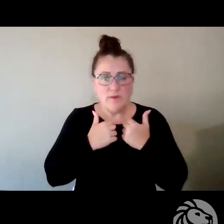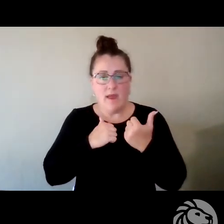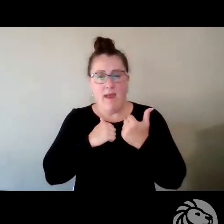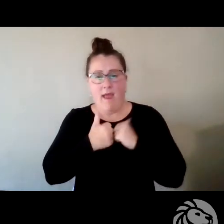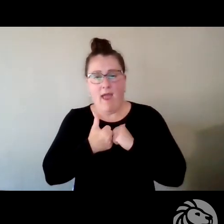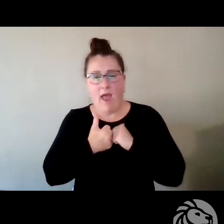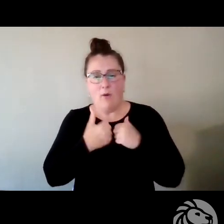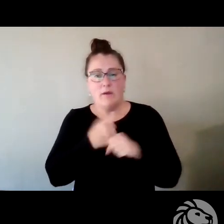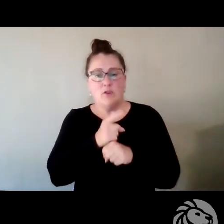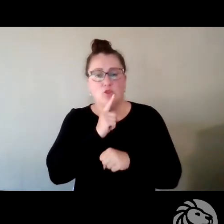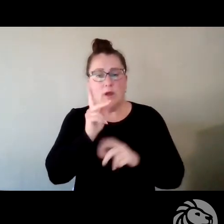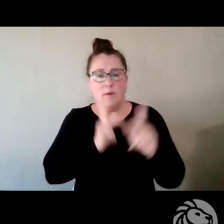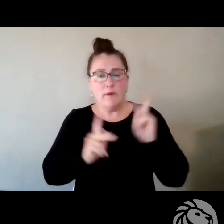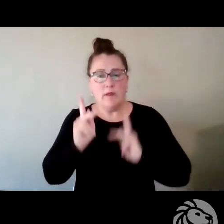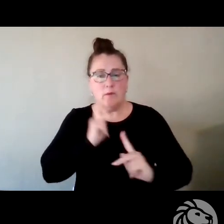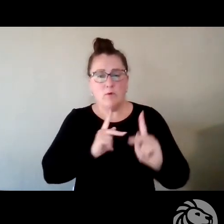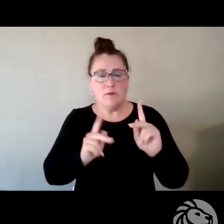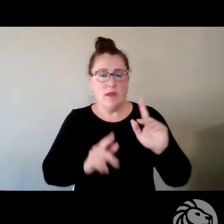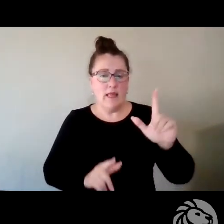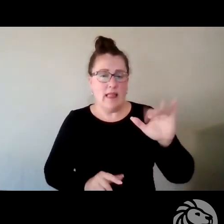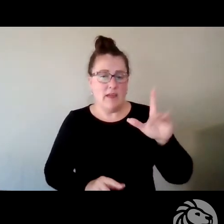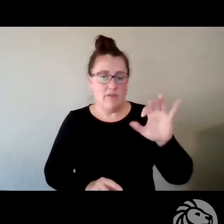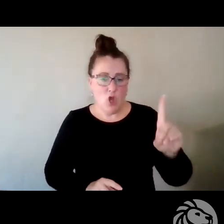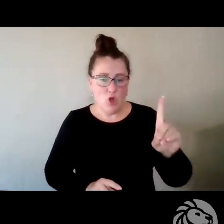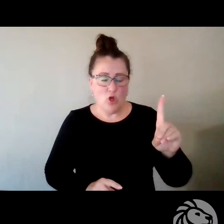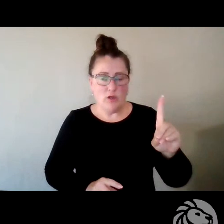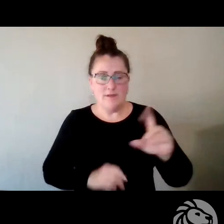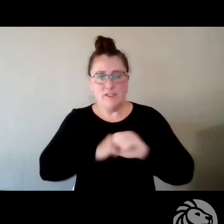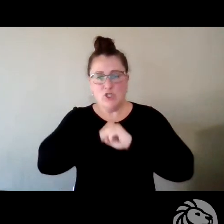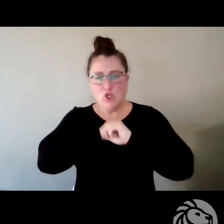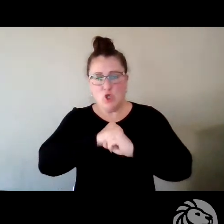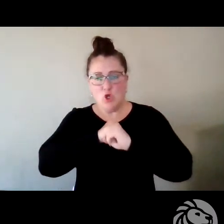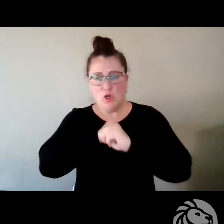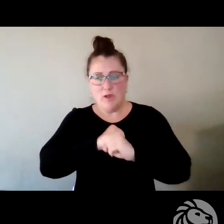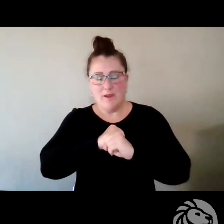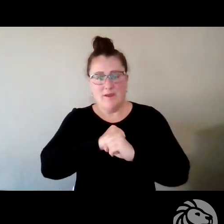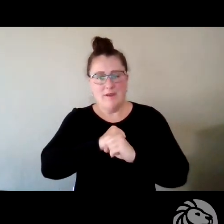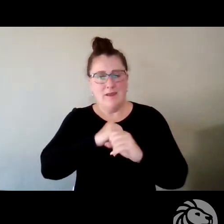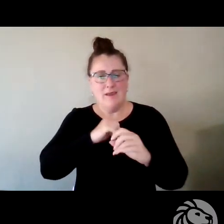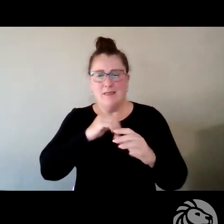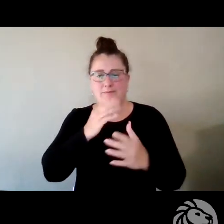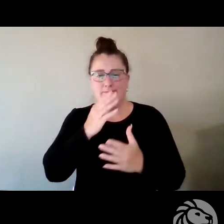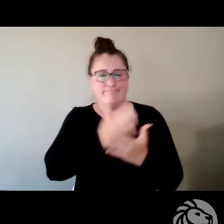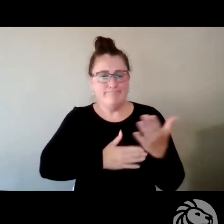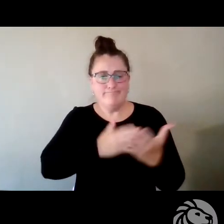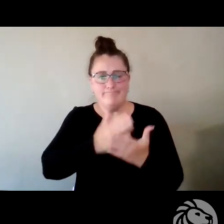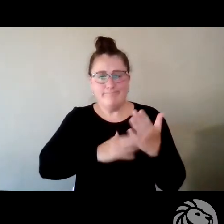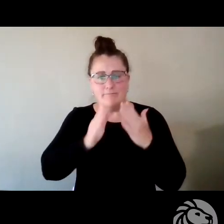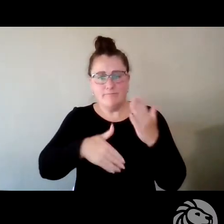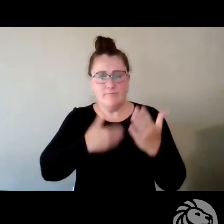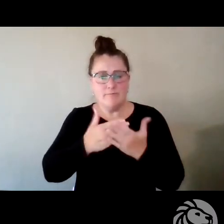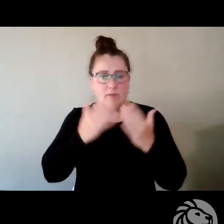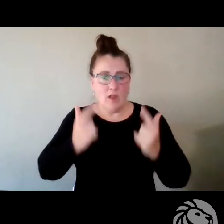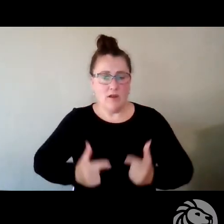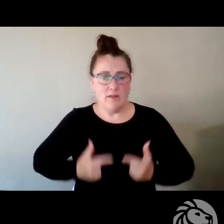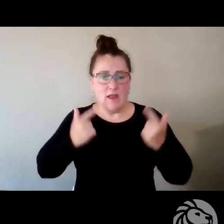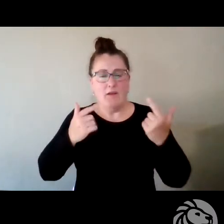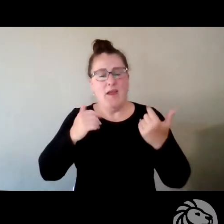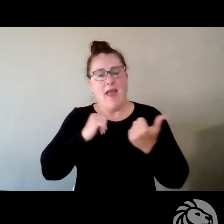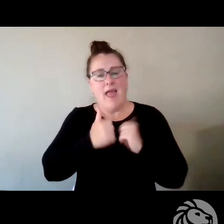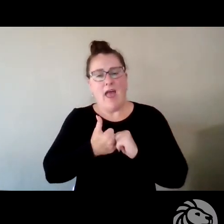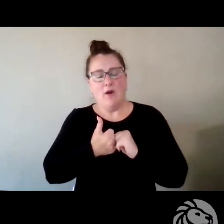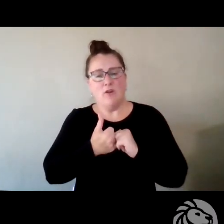ensure people's livelihoods and security in every aspect. How do we rethink